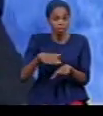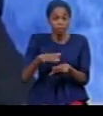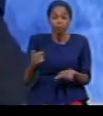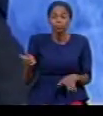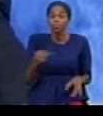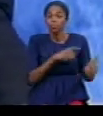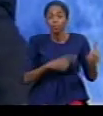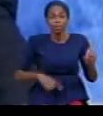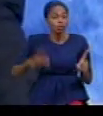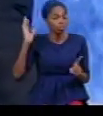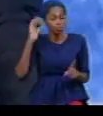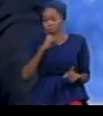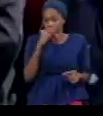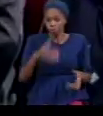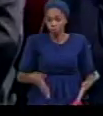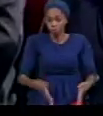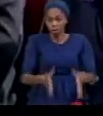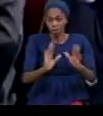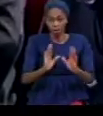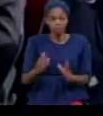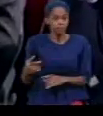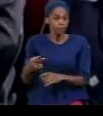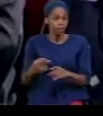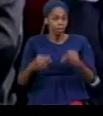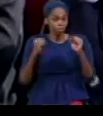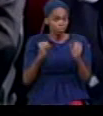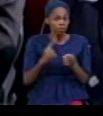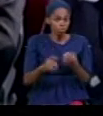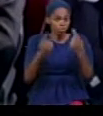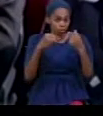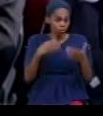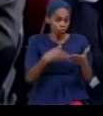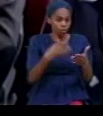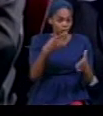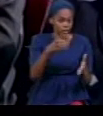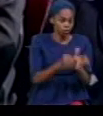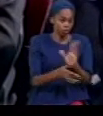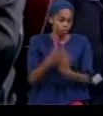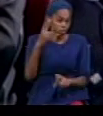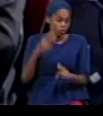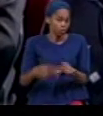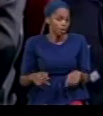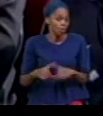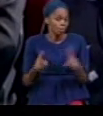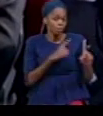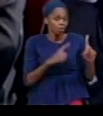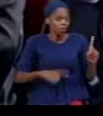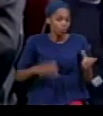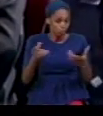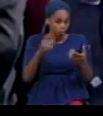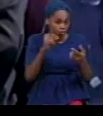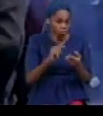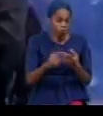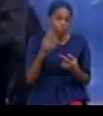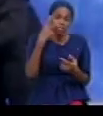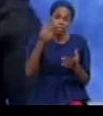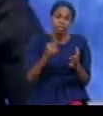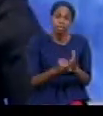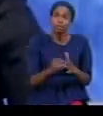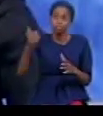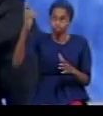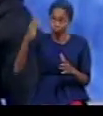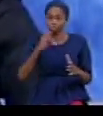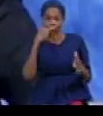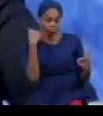their power to come near you. But the Lord wants you to see that he's by your side and